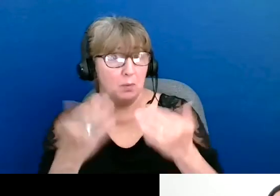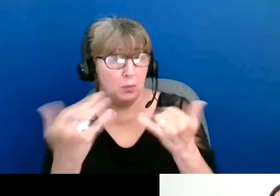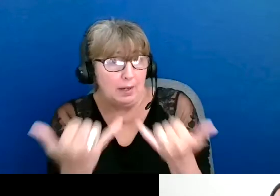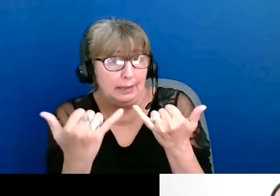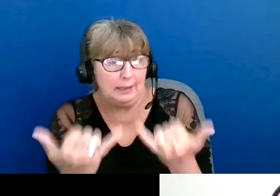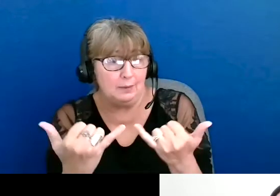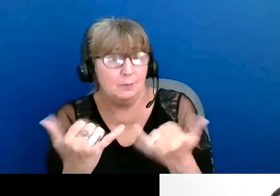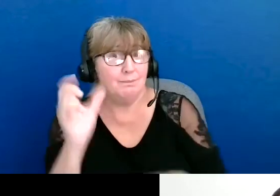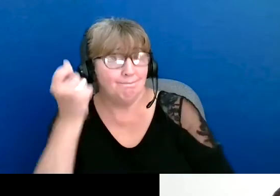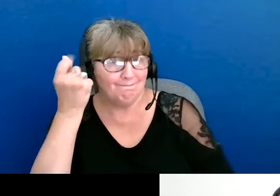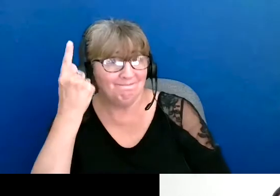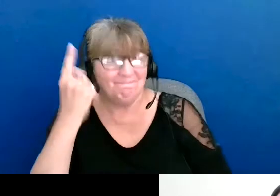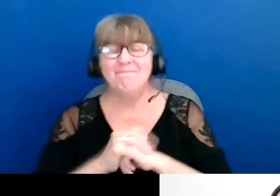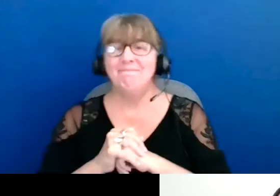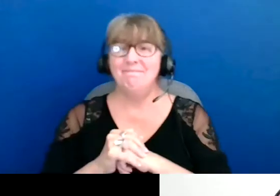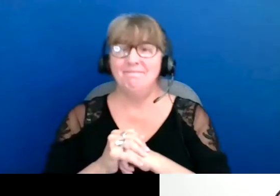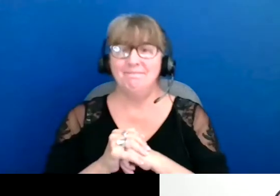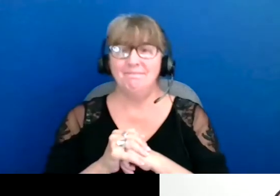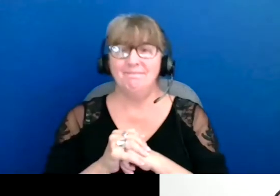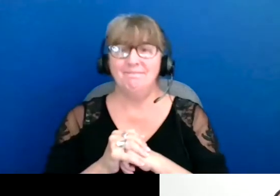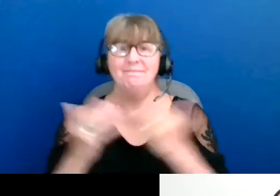today. Go ahead.